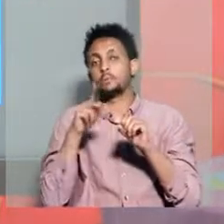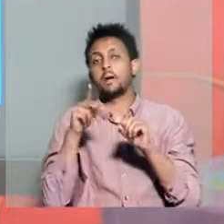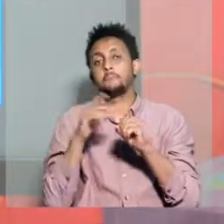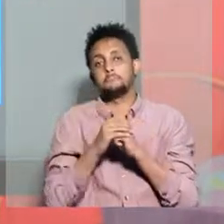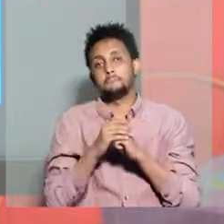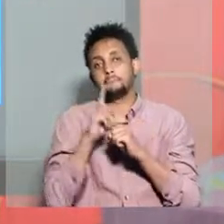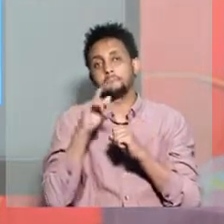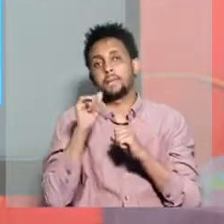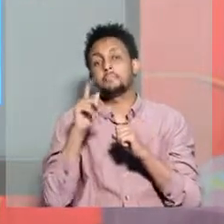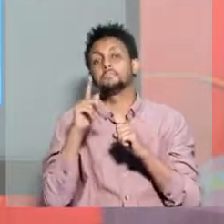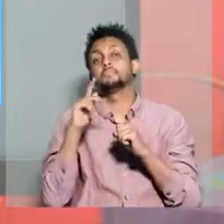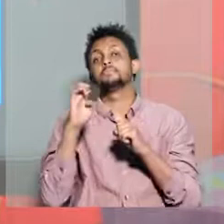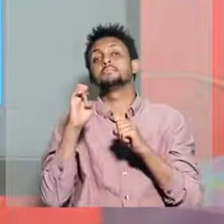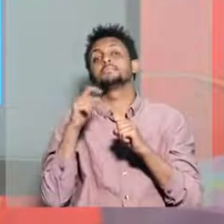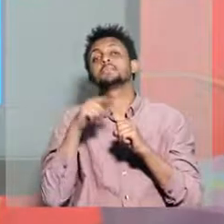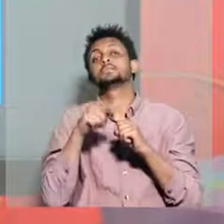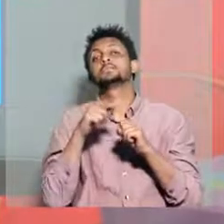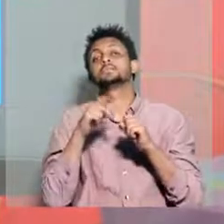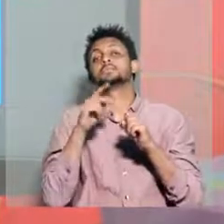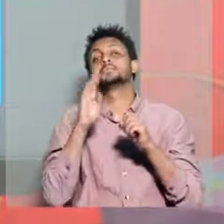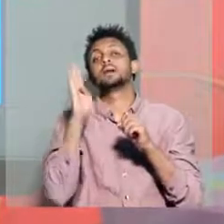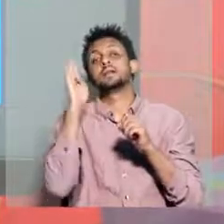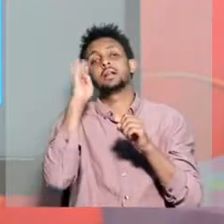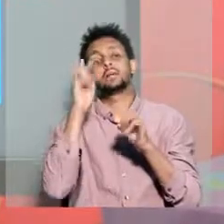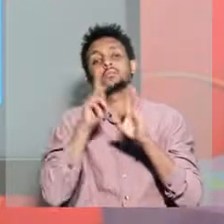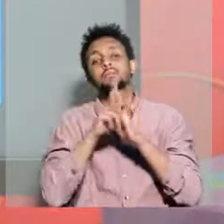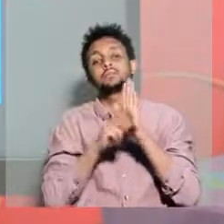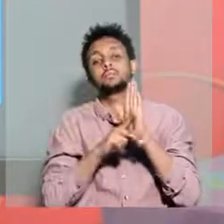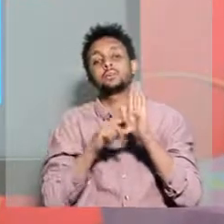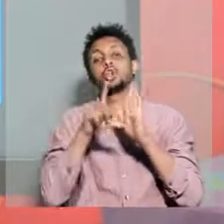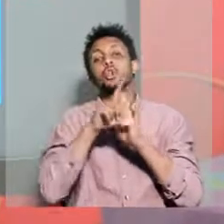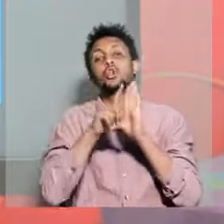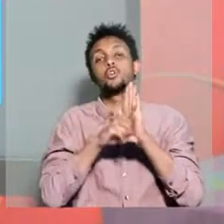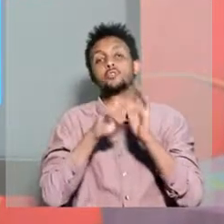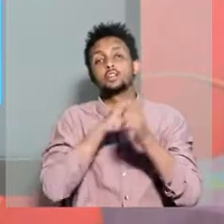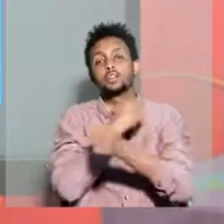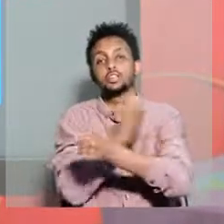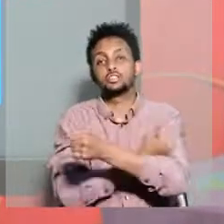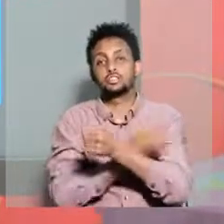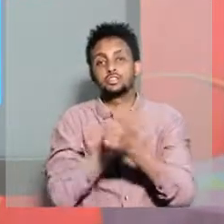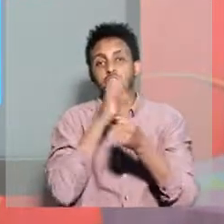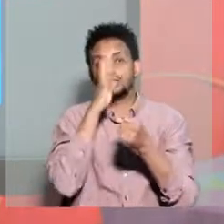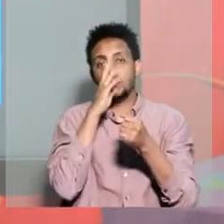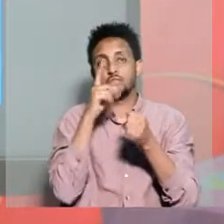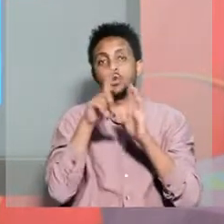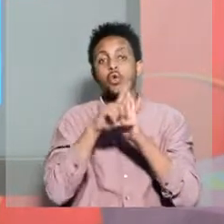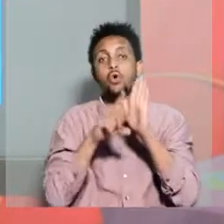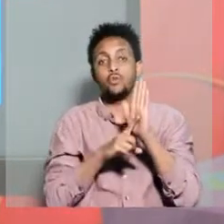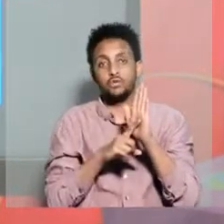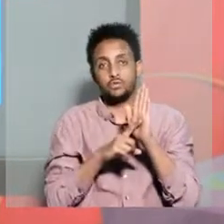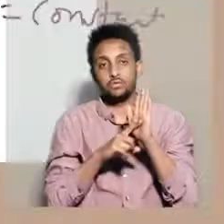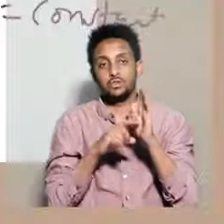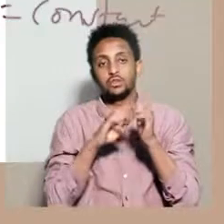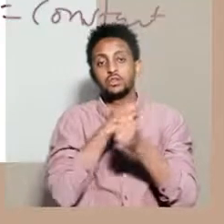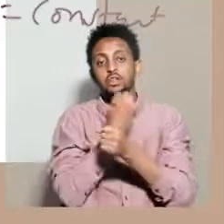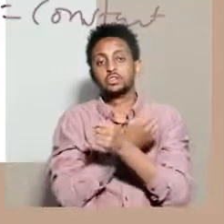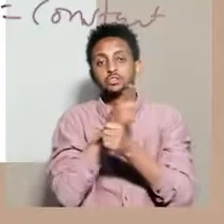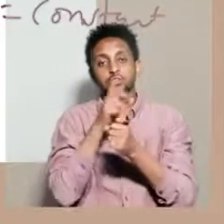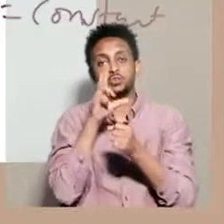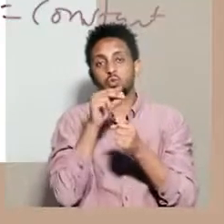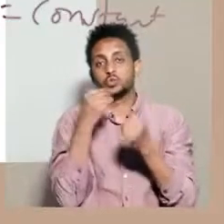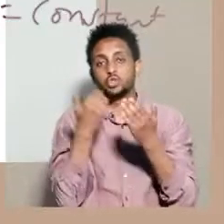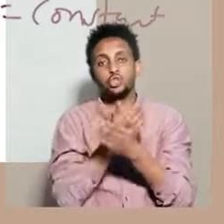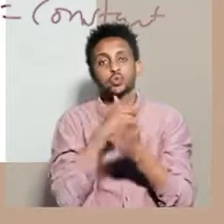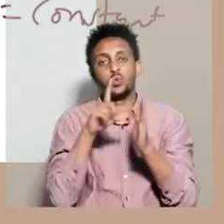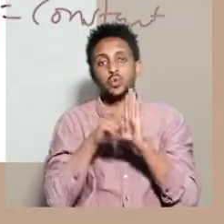what we call Bernoulli's principle, and it's a law of conservation of energy. It's derived from the law of conservation of energy. It's not a